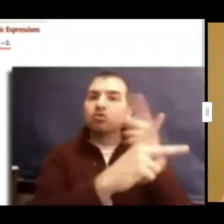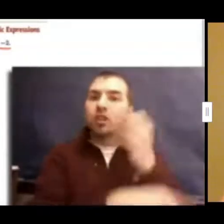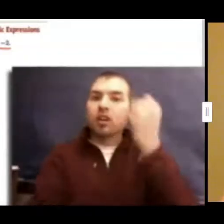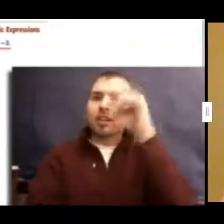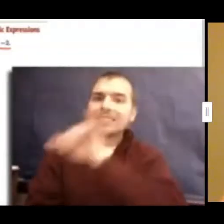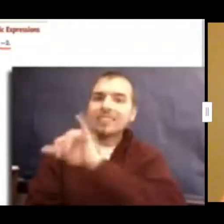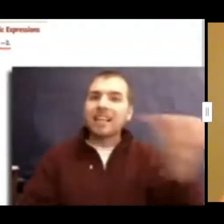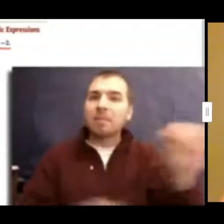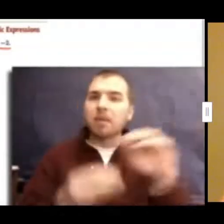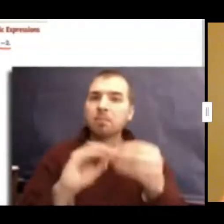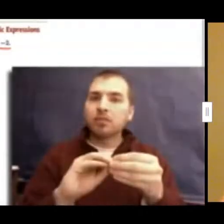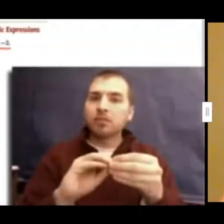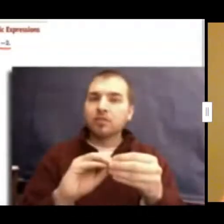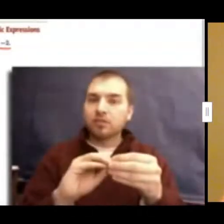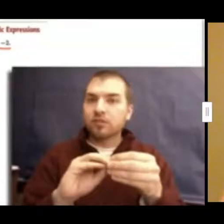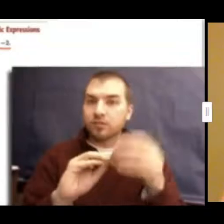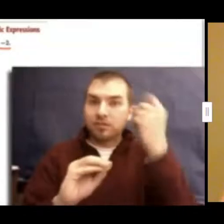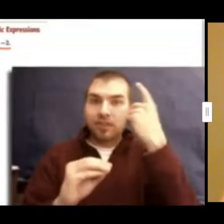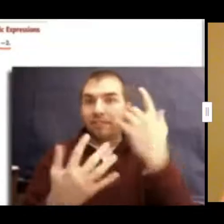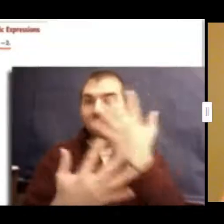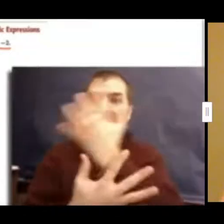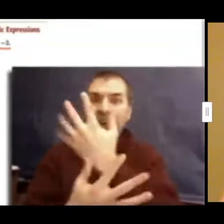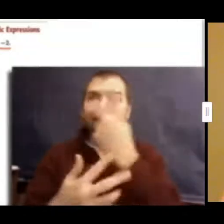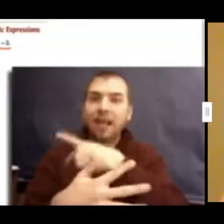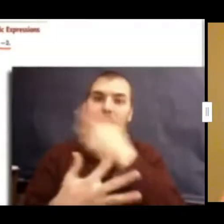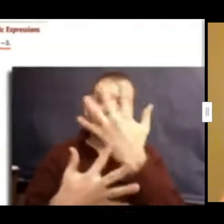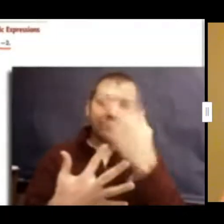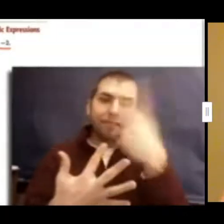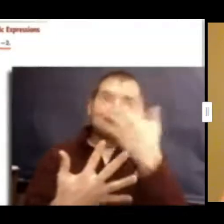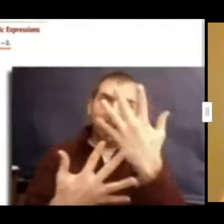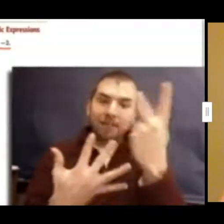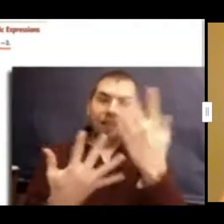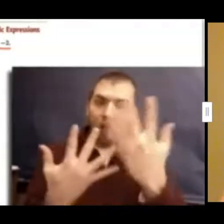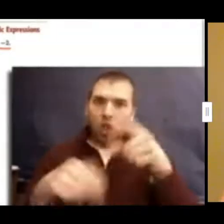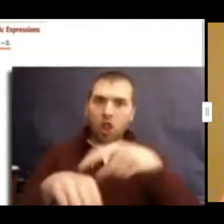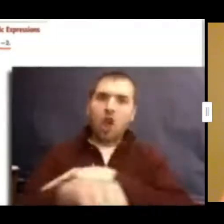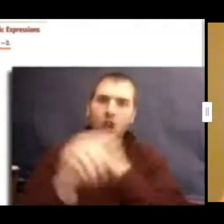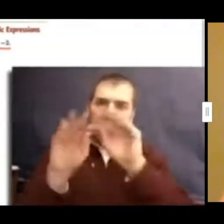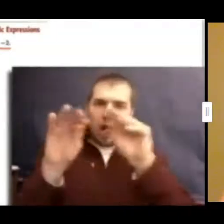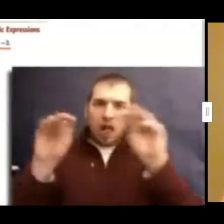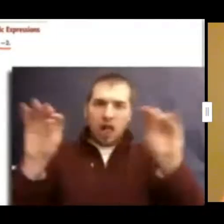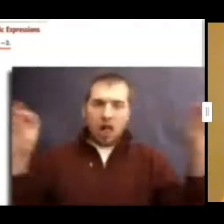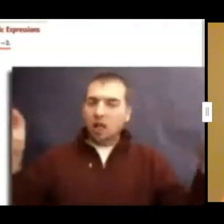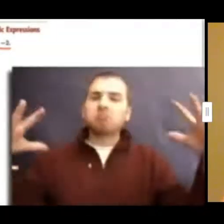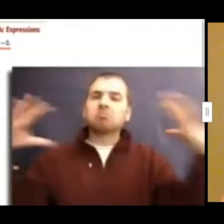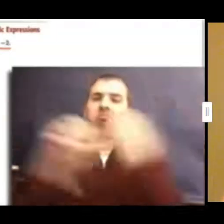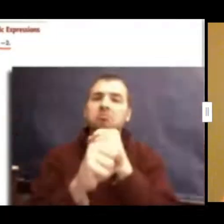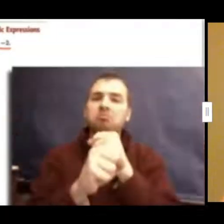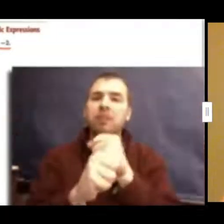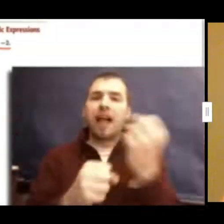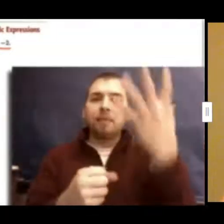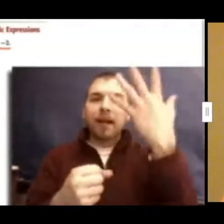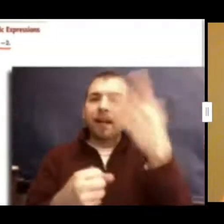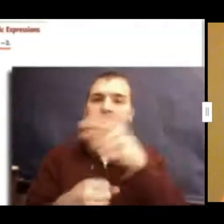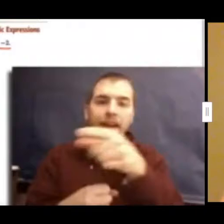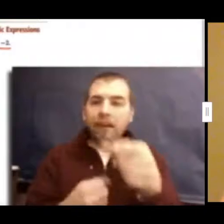shows how many times repeated you multiply the base number by. So it could be 5